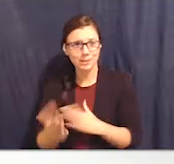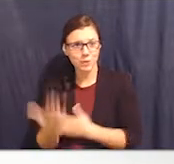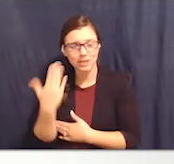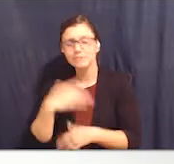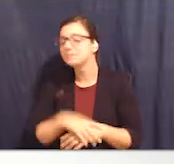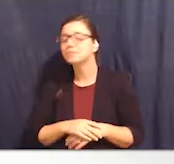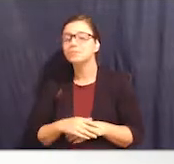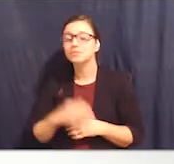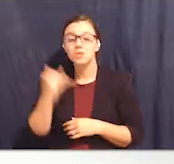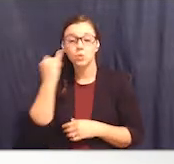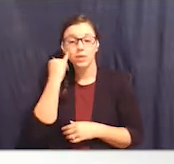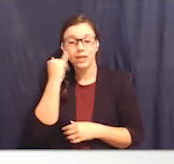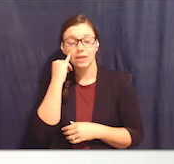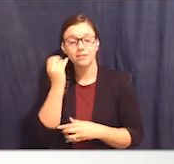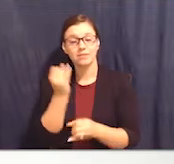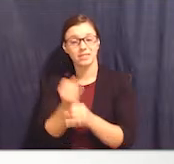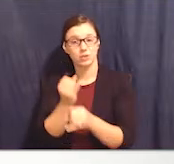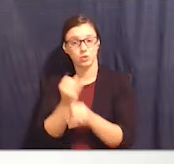up to